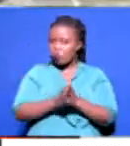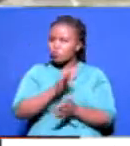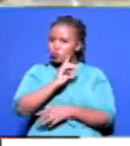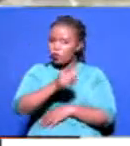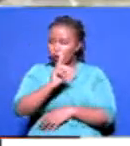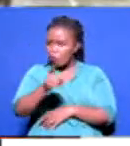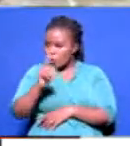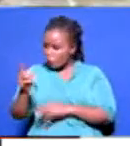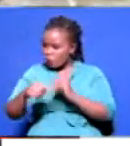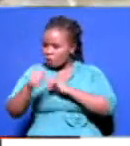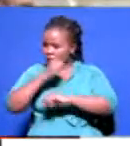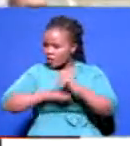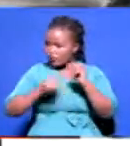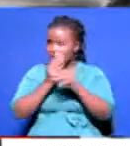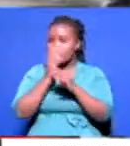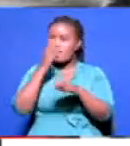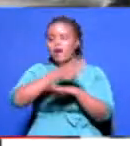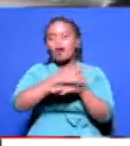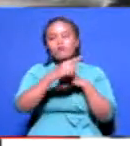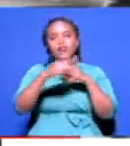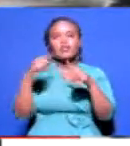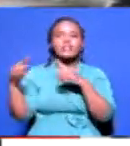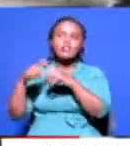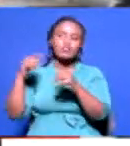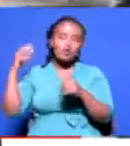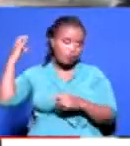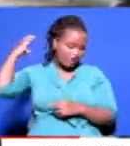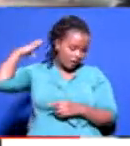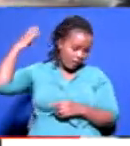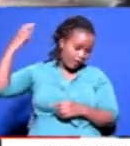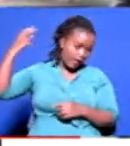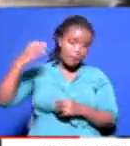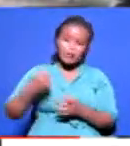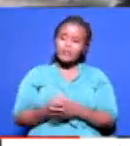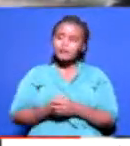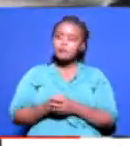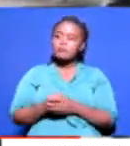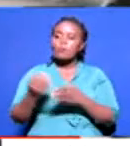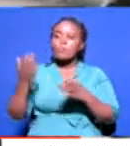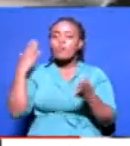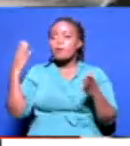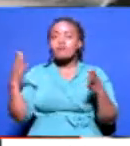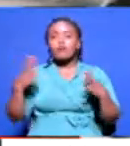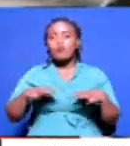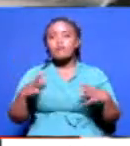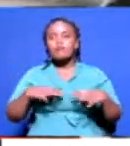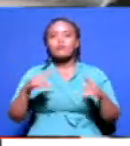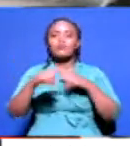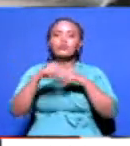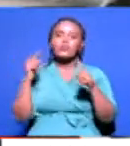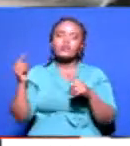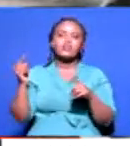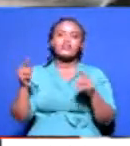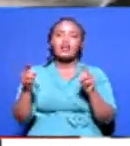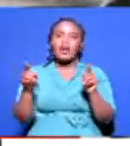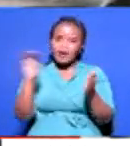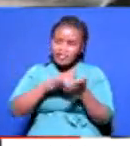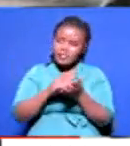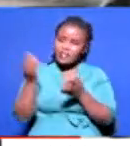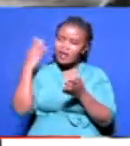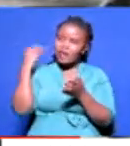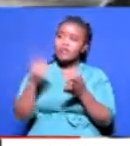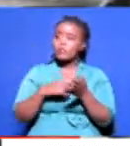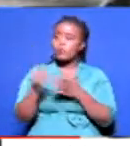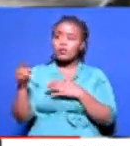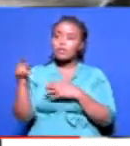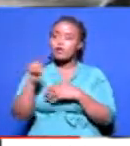following the killing of the camels. Last time, watu tulikuwa hapa Morongoro, watu wameuawa. Last week, bado watu mzozo inaendelea. Kwa hivyo sisi,